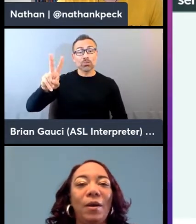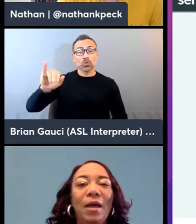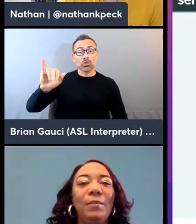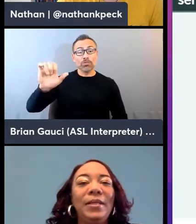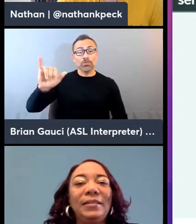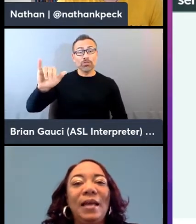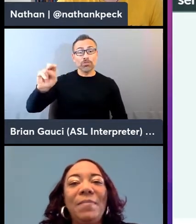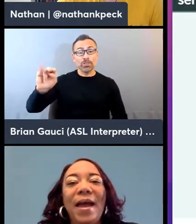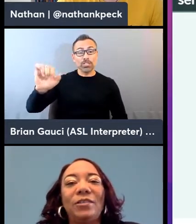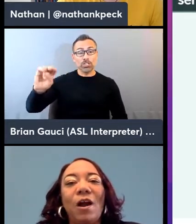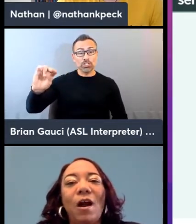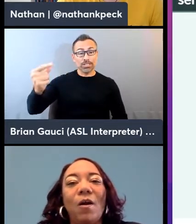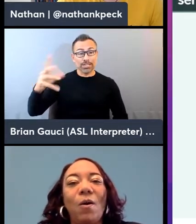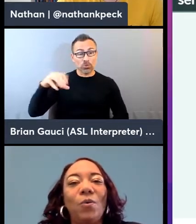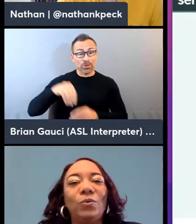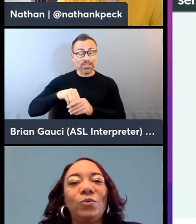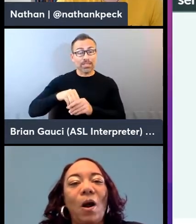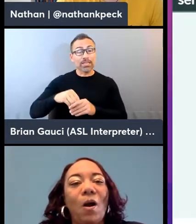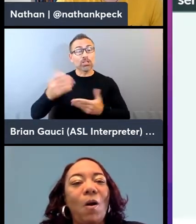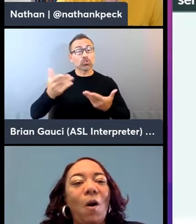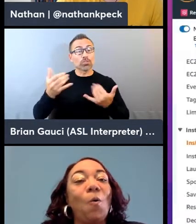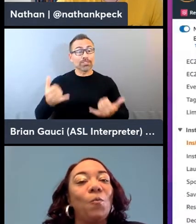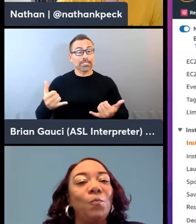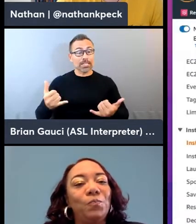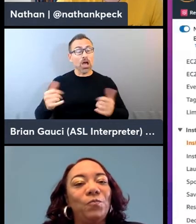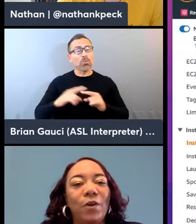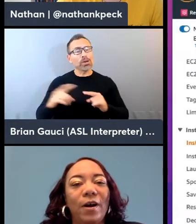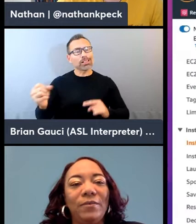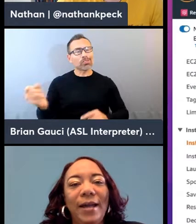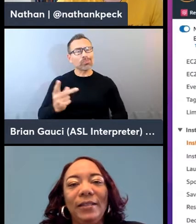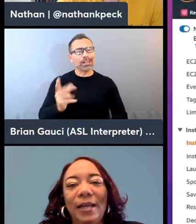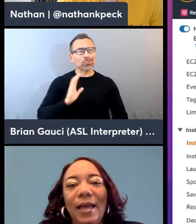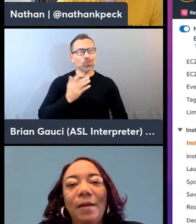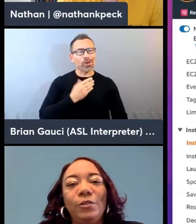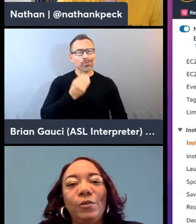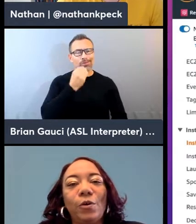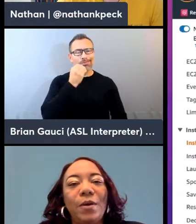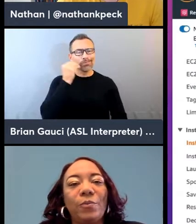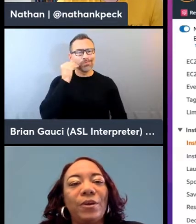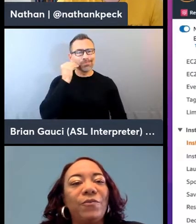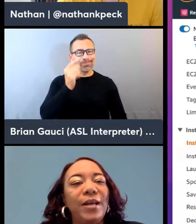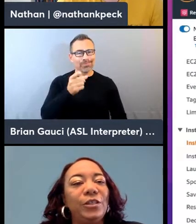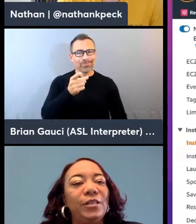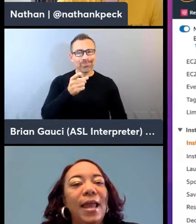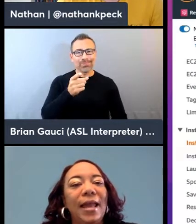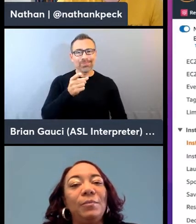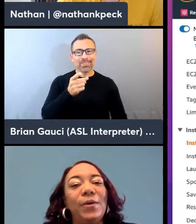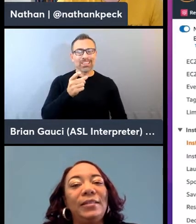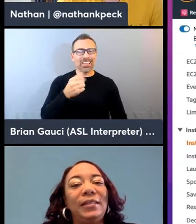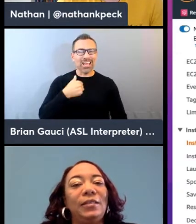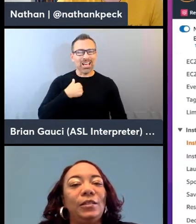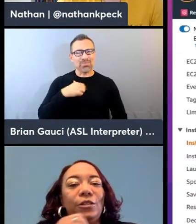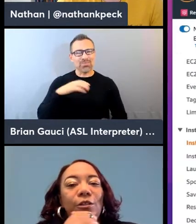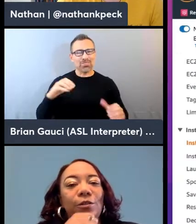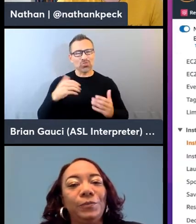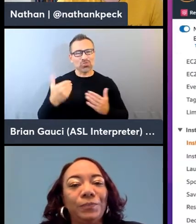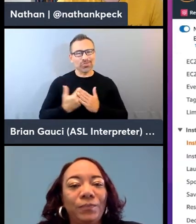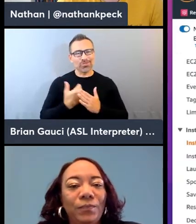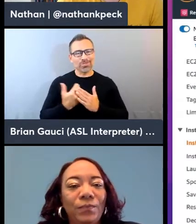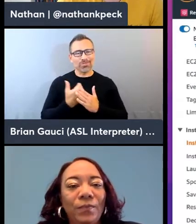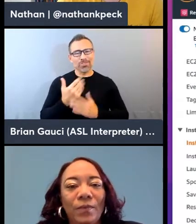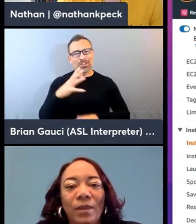ServiceNow. But let's come back to our home front, right? I'm gonna do a quick refresh in AWS